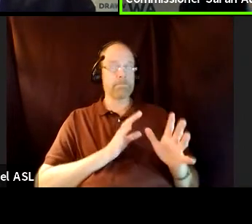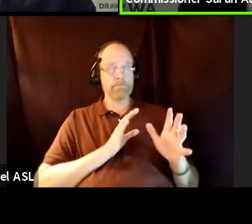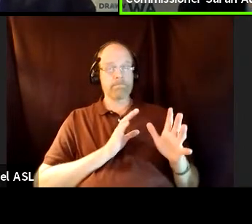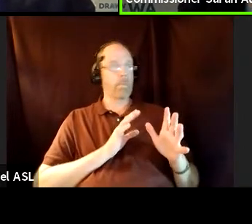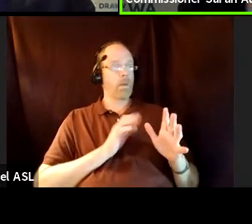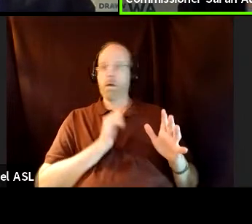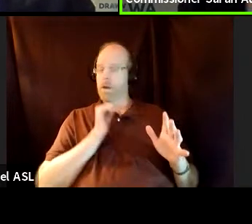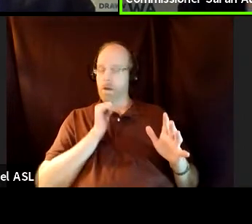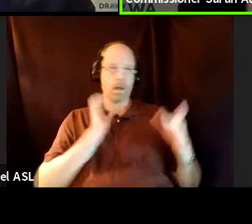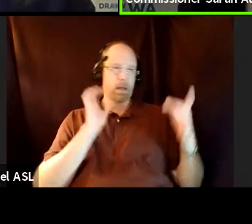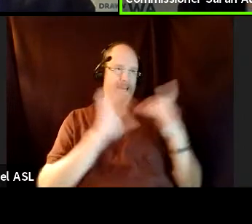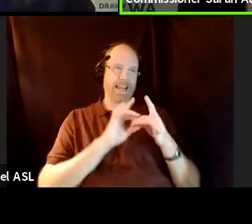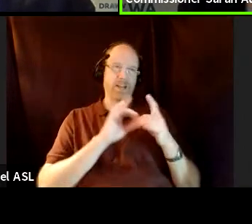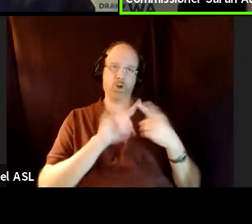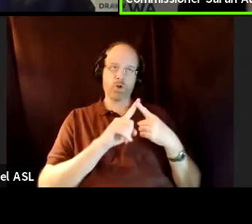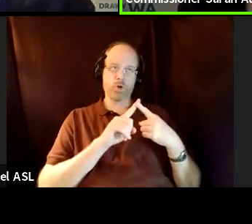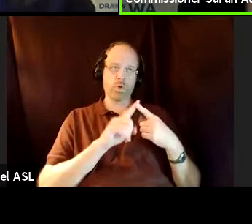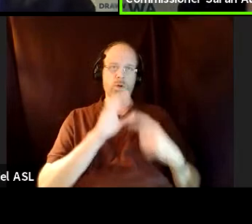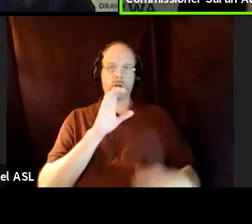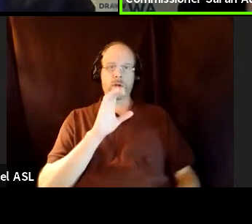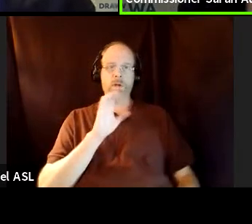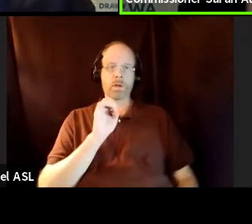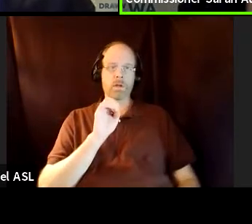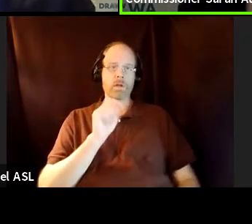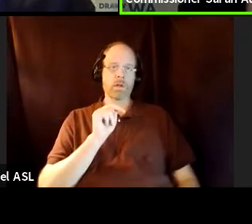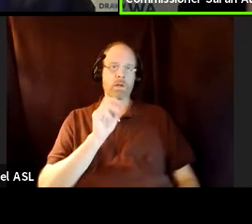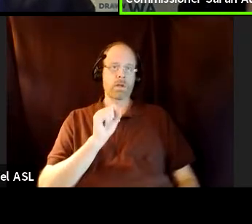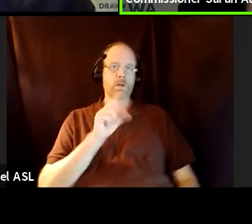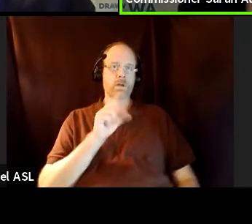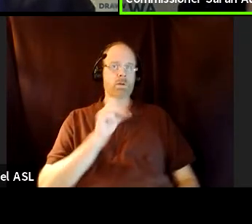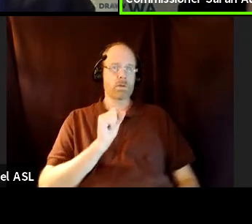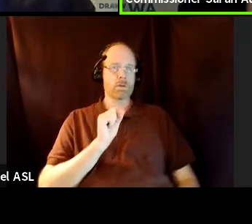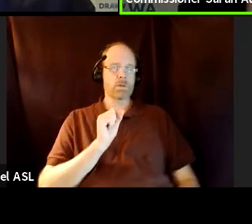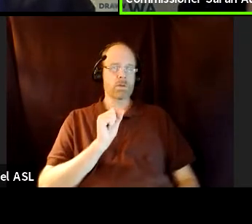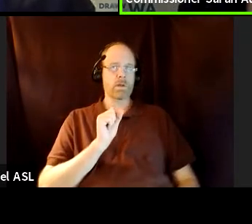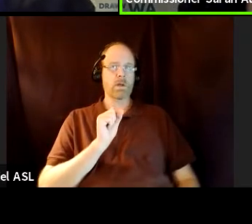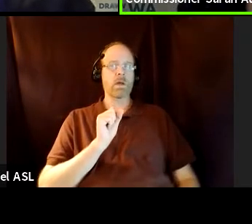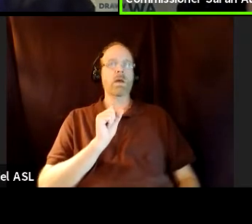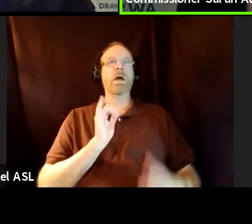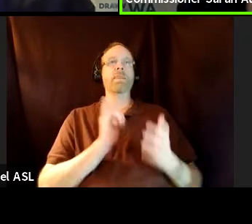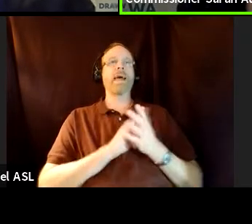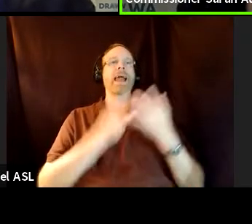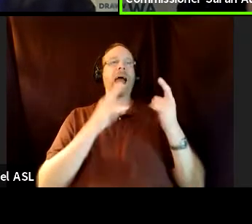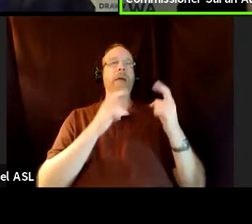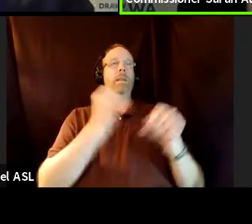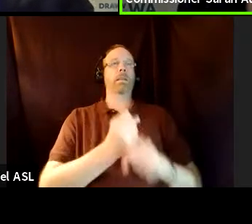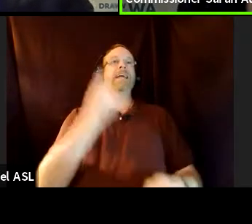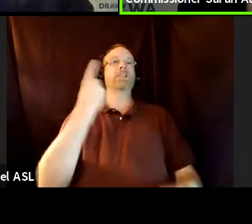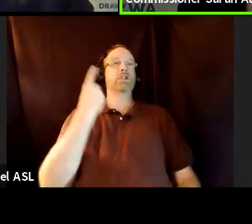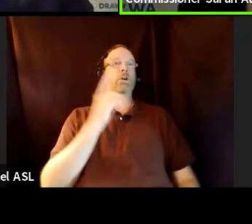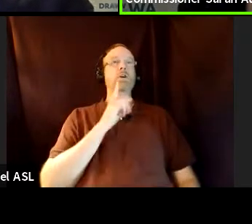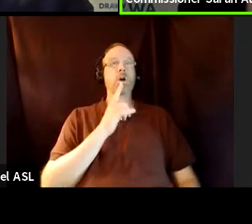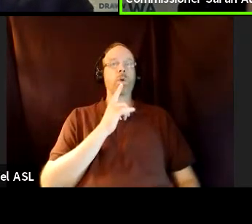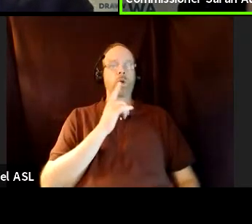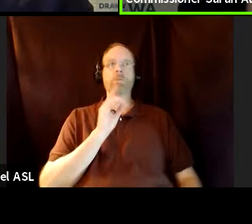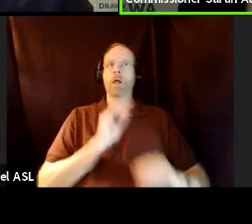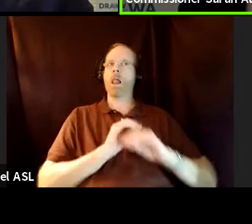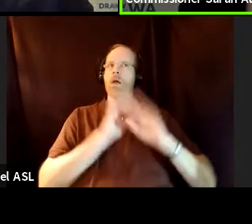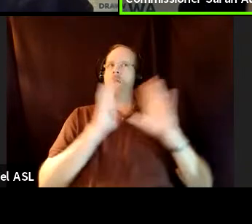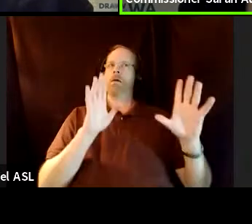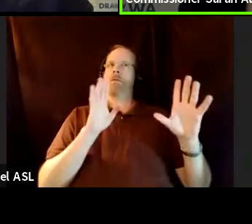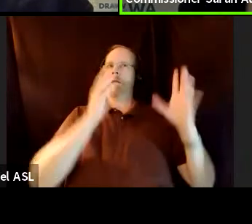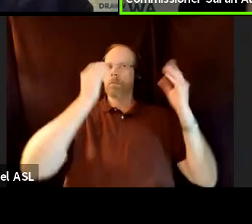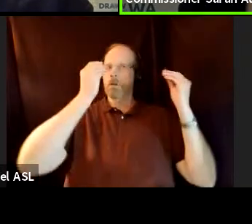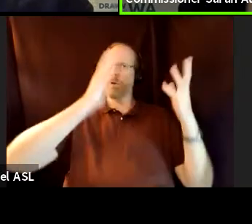not related to the census that was taken last year. So I just wanted to clarify